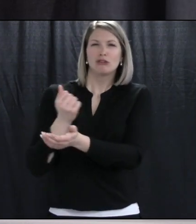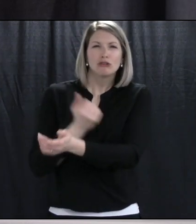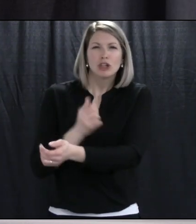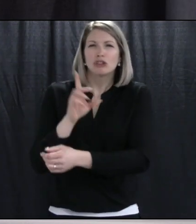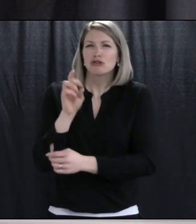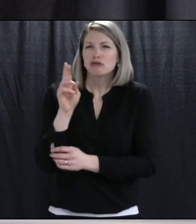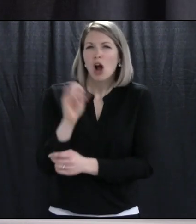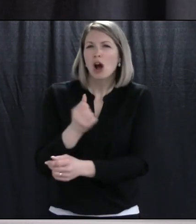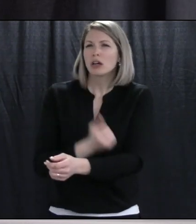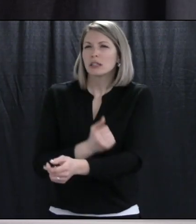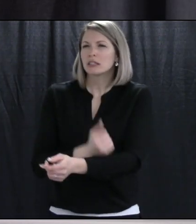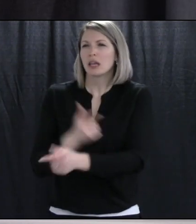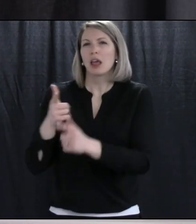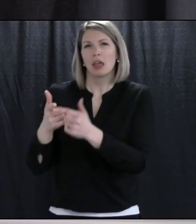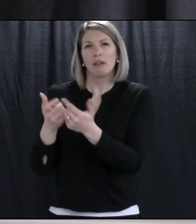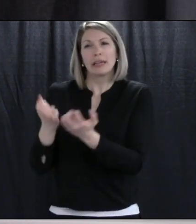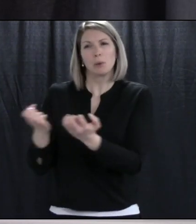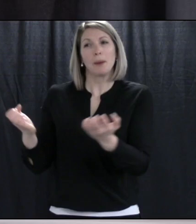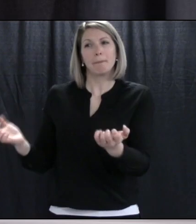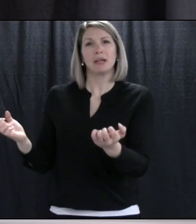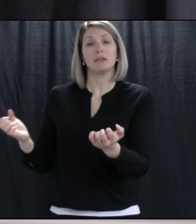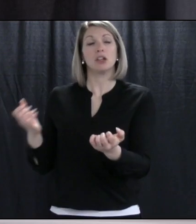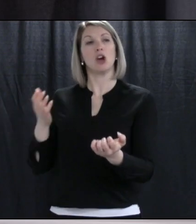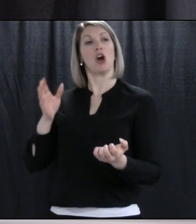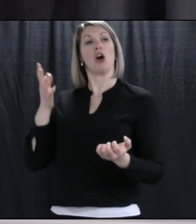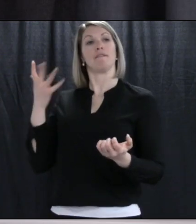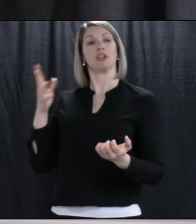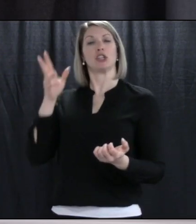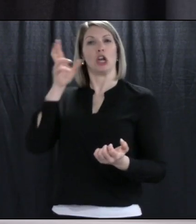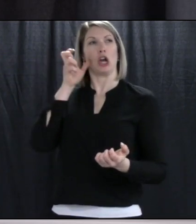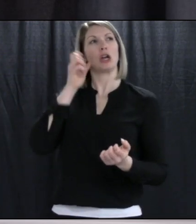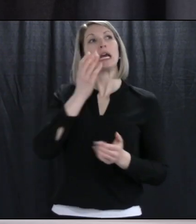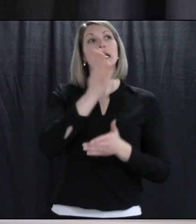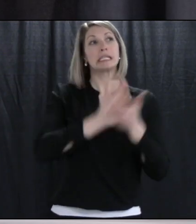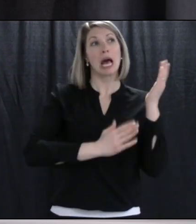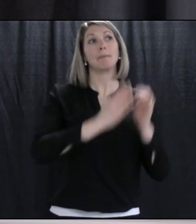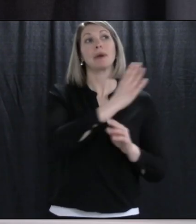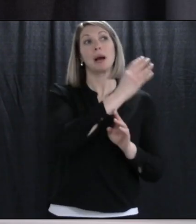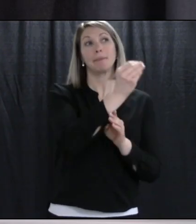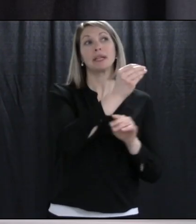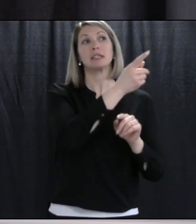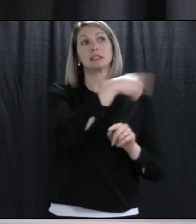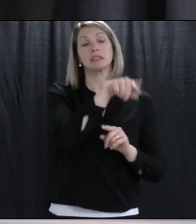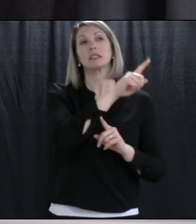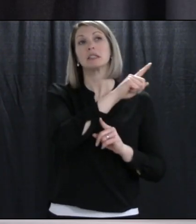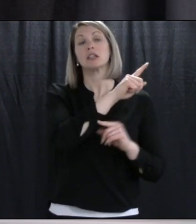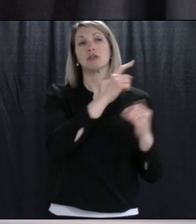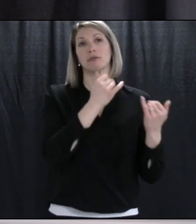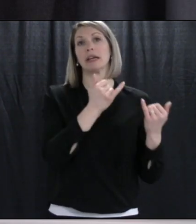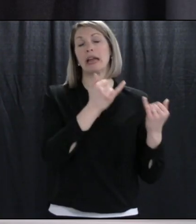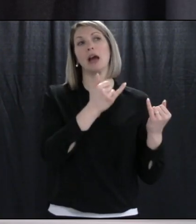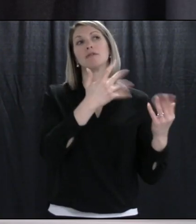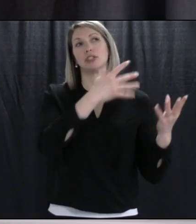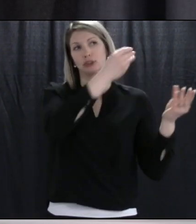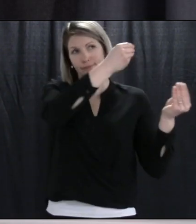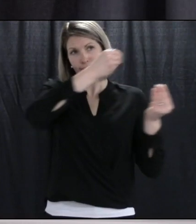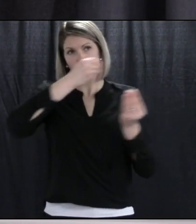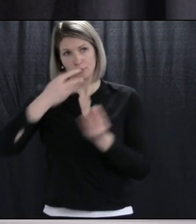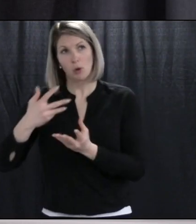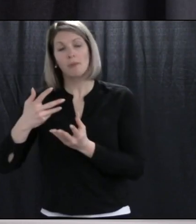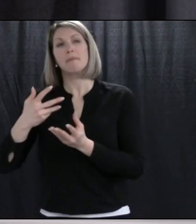the Pharmacists Association that wholesalers, for reasons which we are looking into and exploring, are